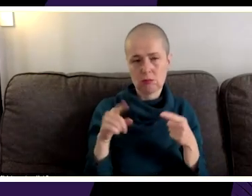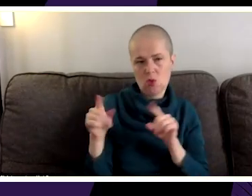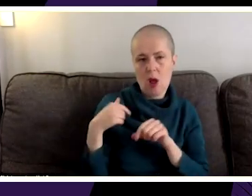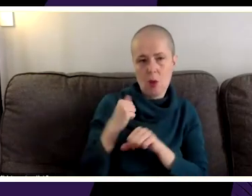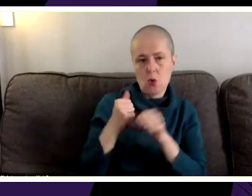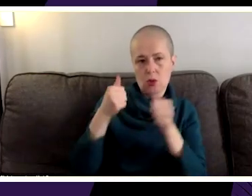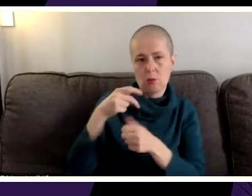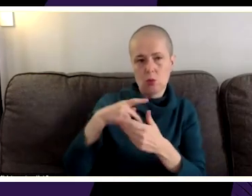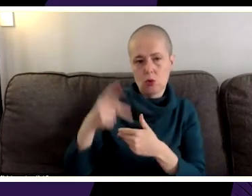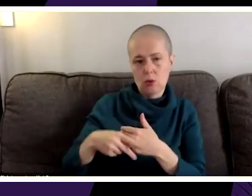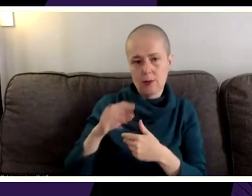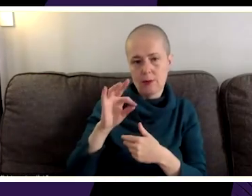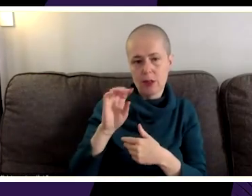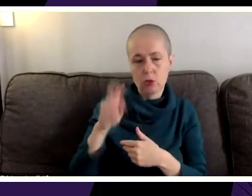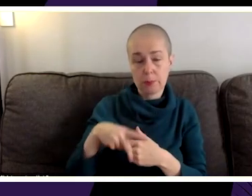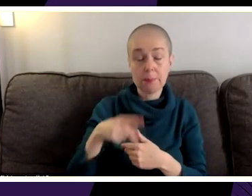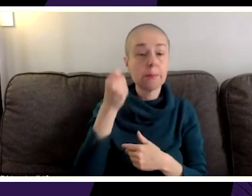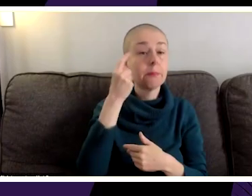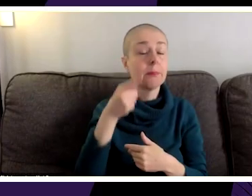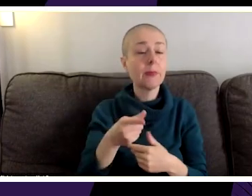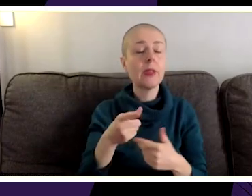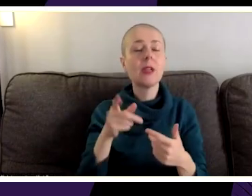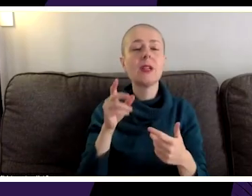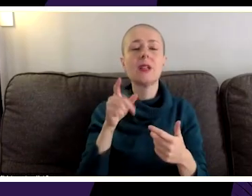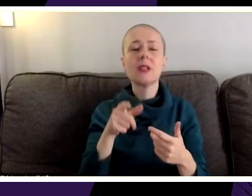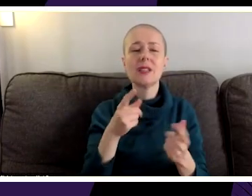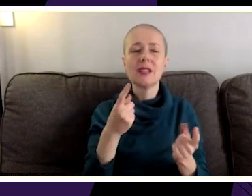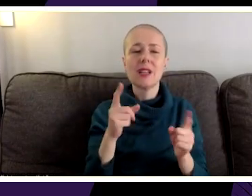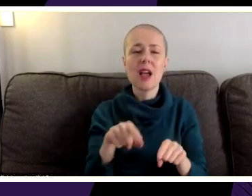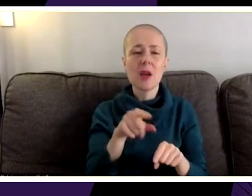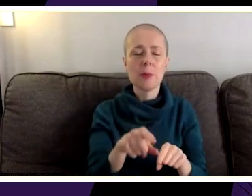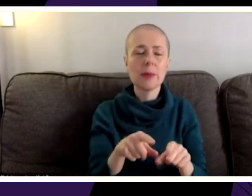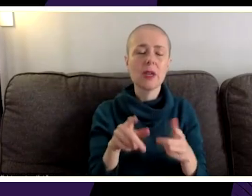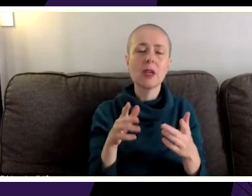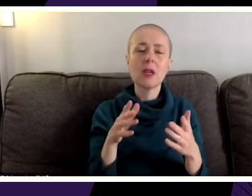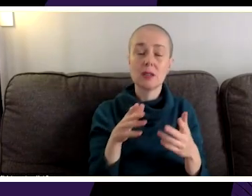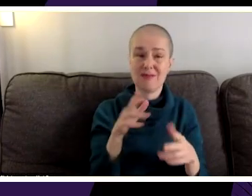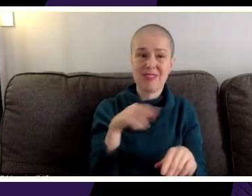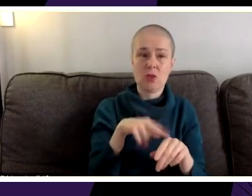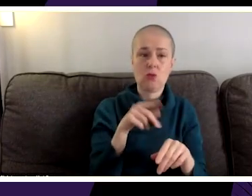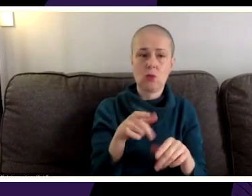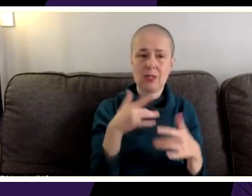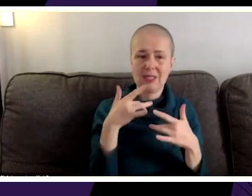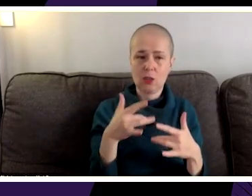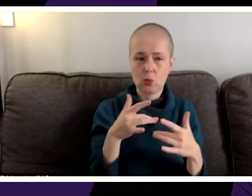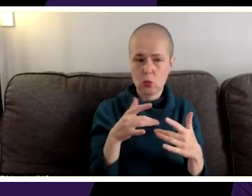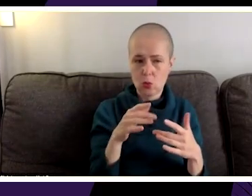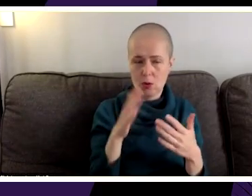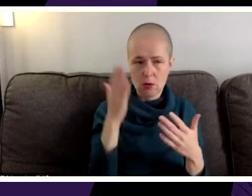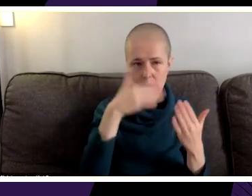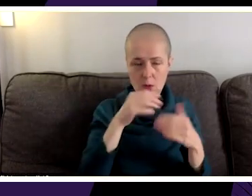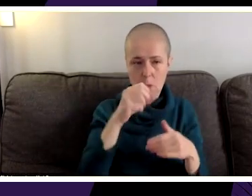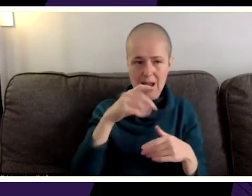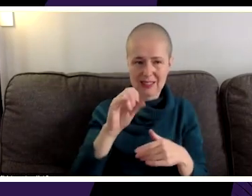systems that by their very nature and magnitude tend towards opacity. Second, how to make water infrastructure